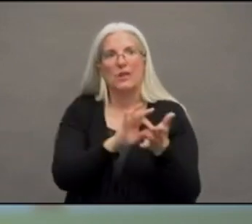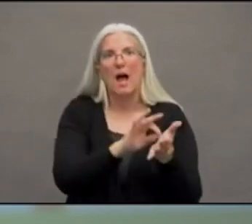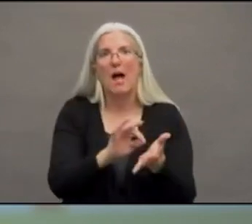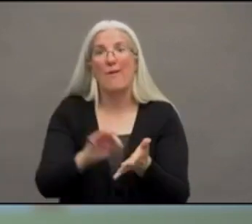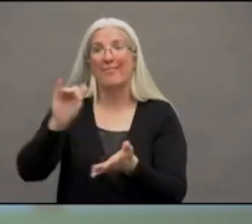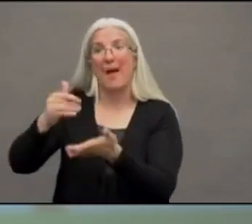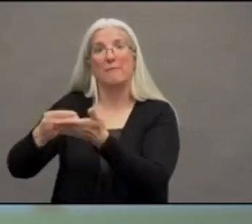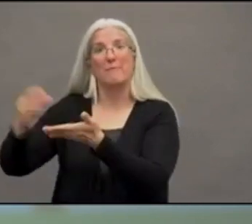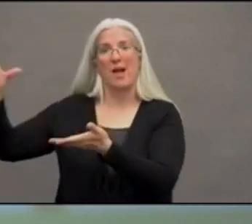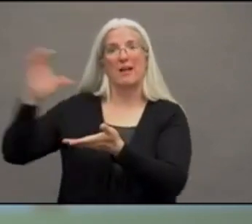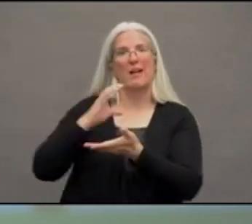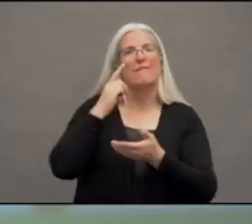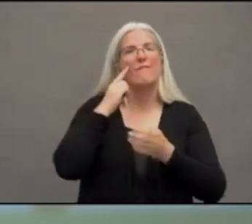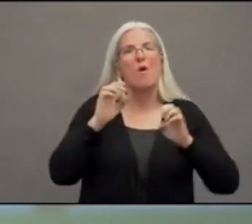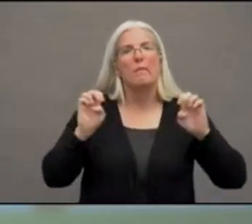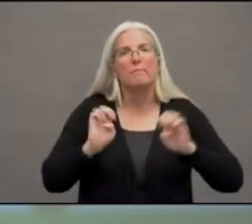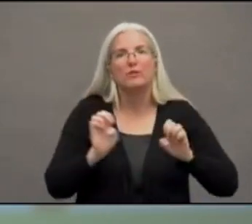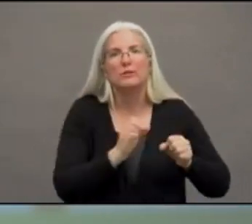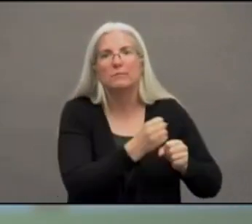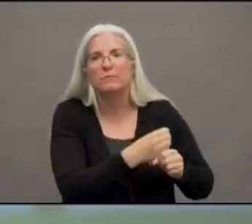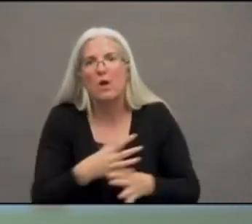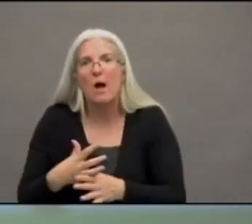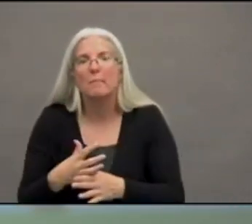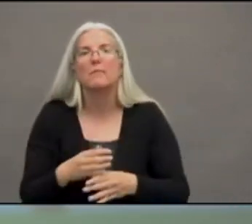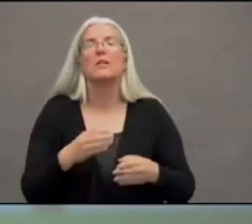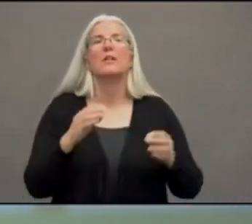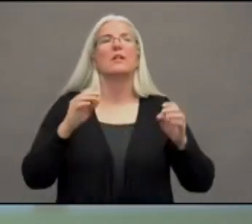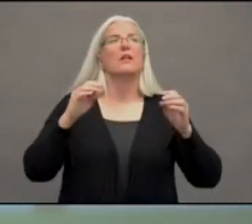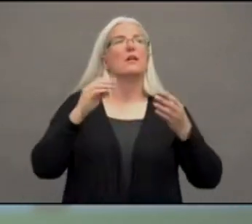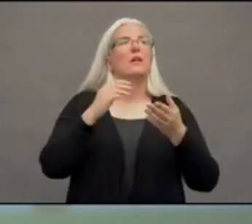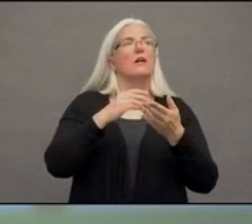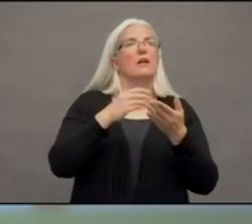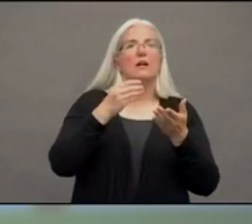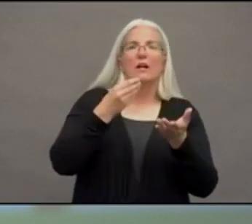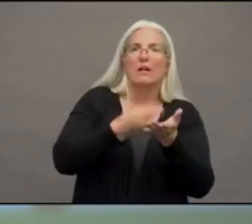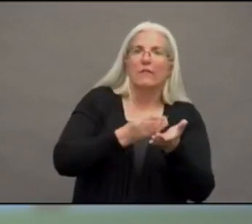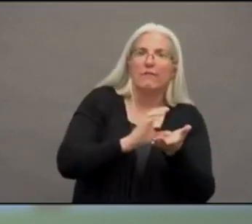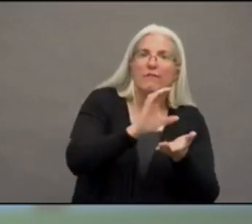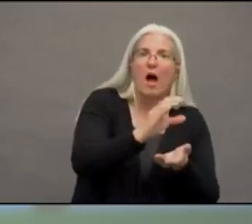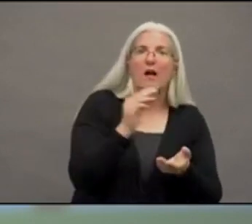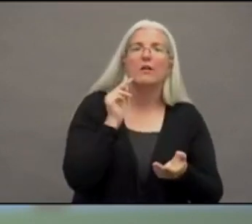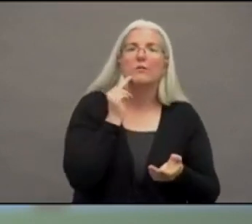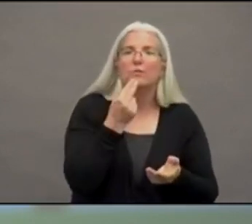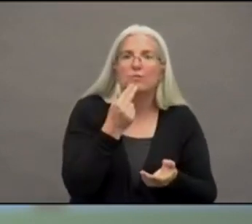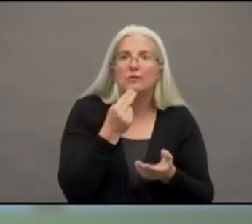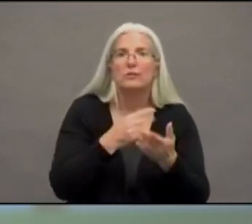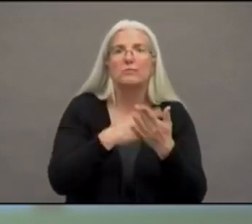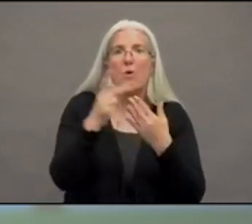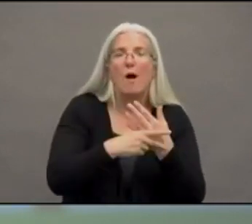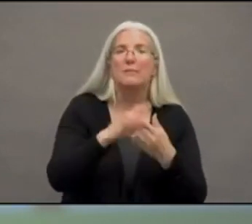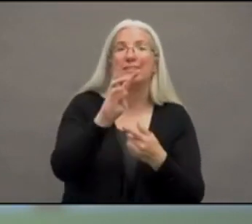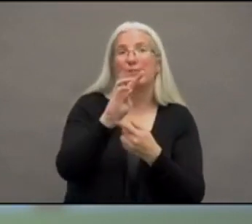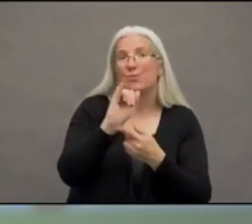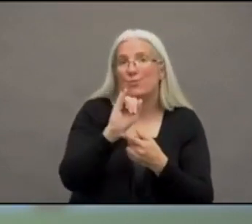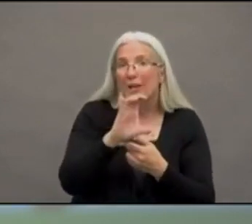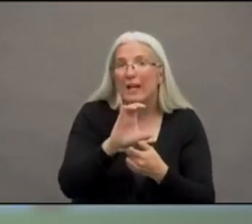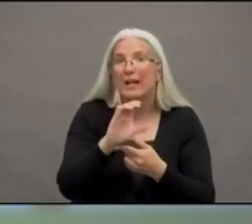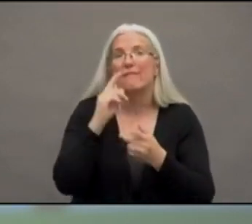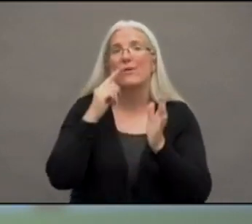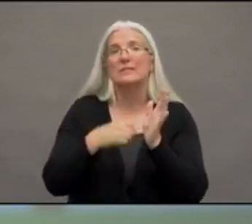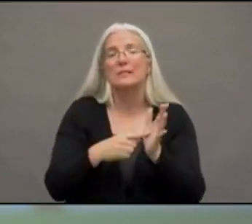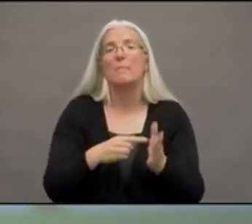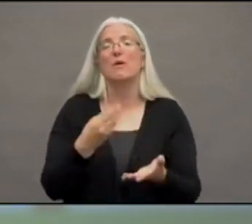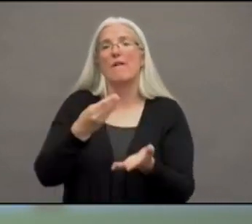for supplemental nutrition, for WIC, for foster care, for all of these programs that are needed by our